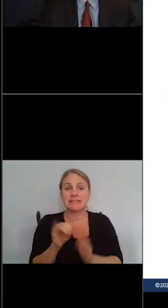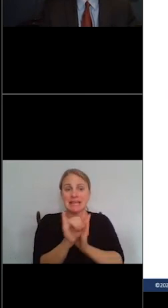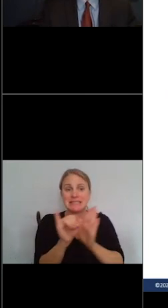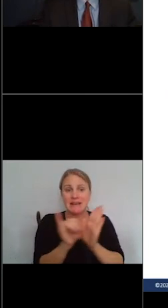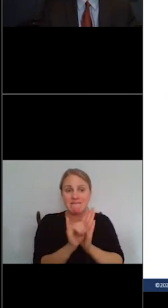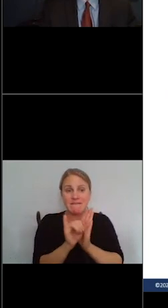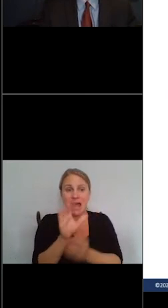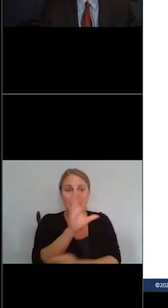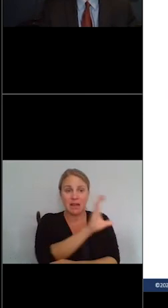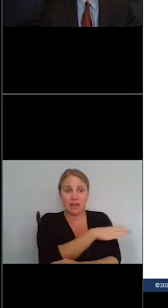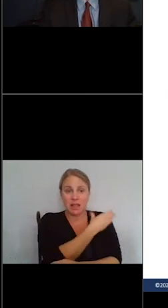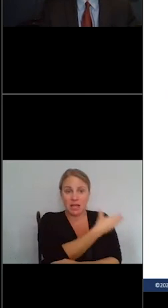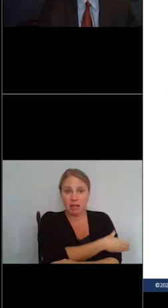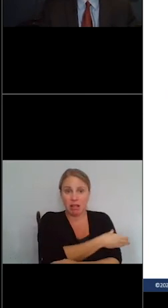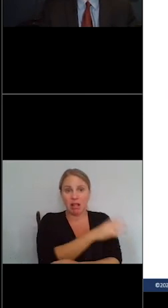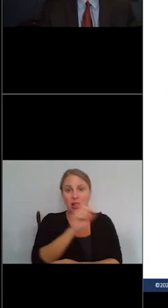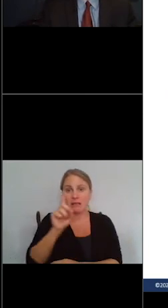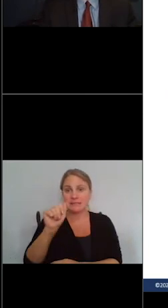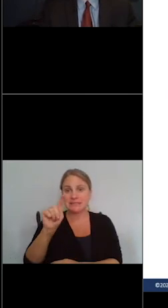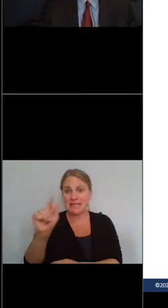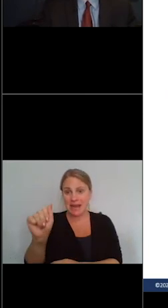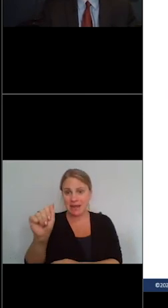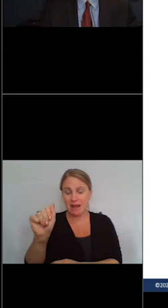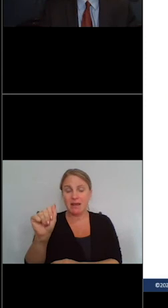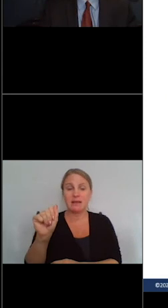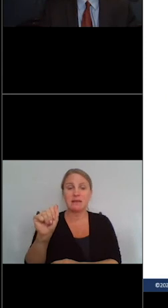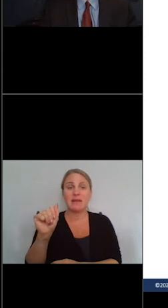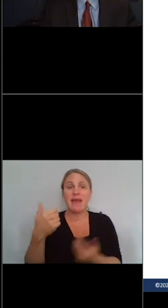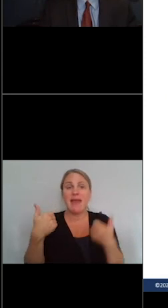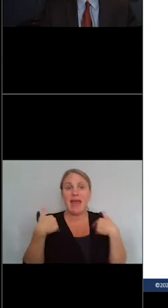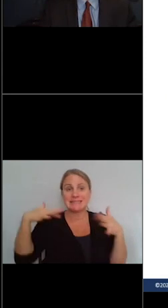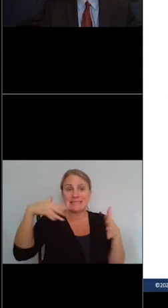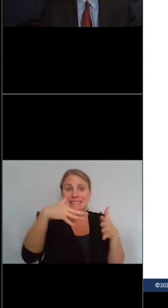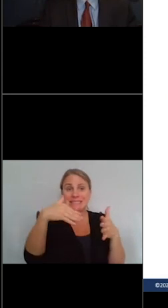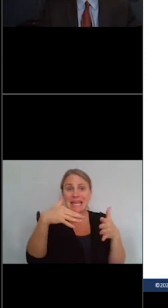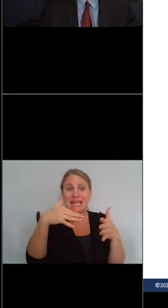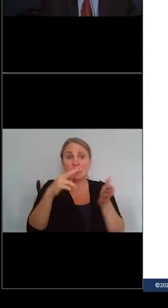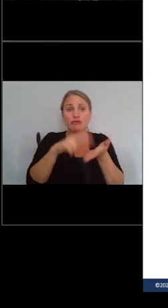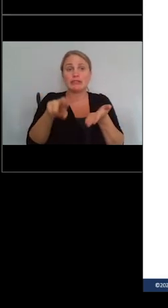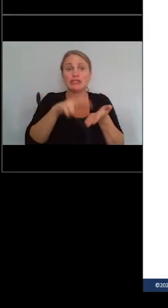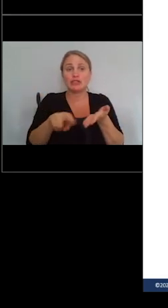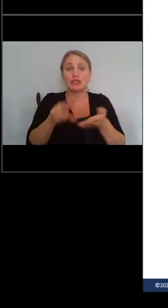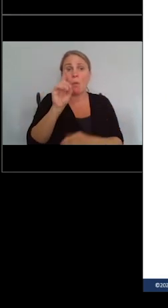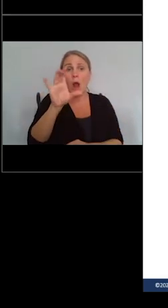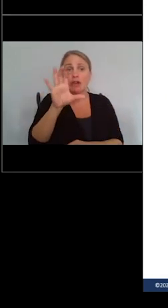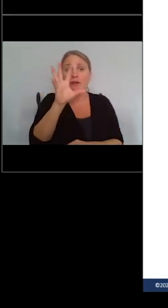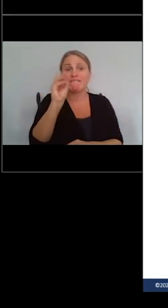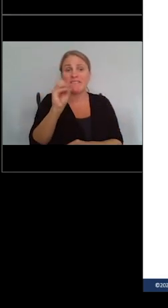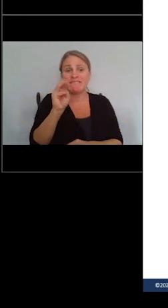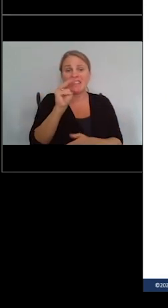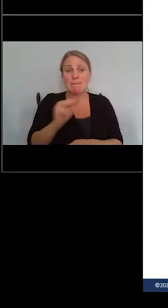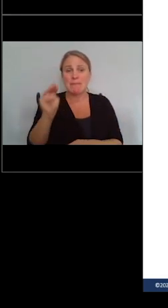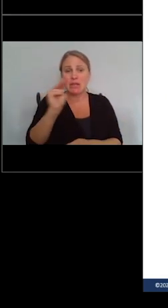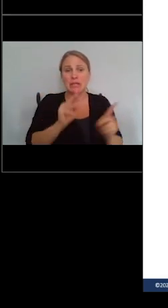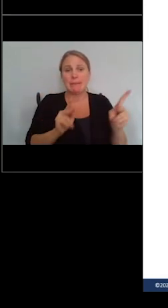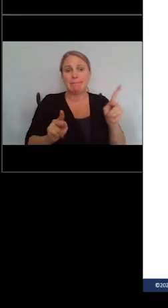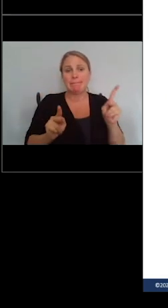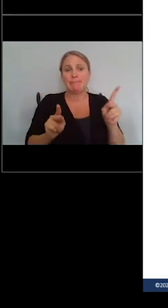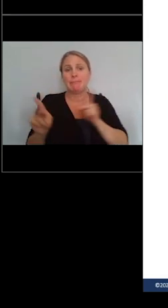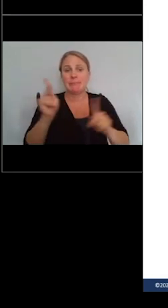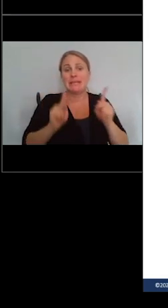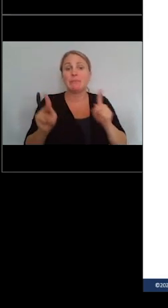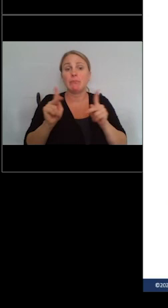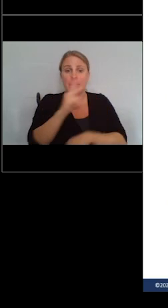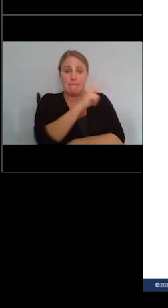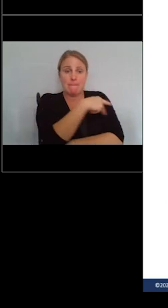data, is doing a study looking at over 150 million patient records that are